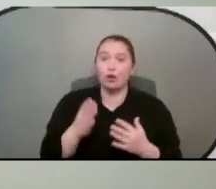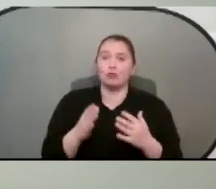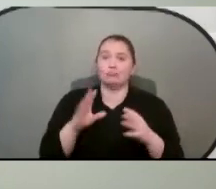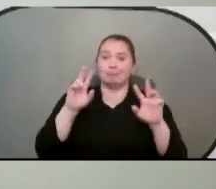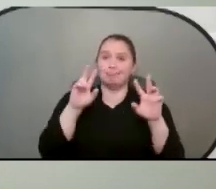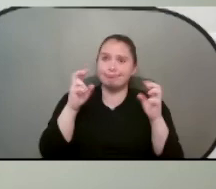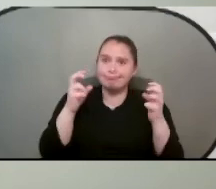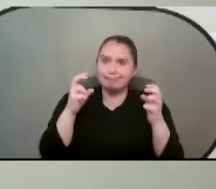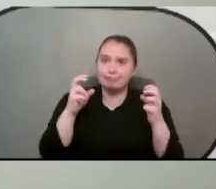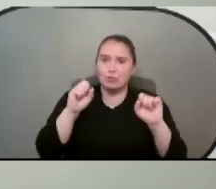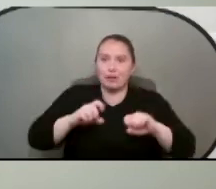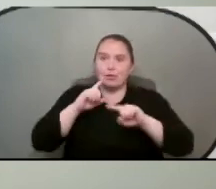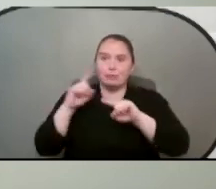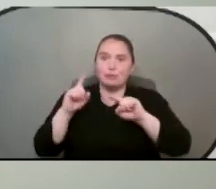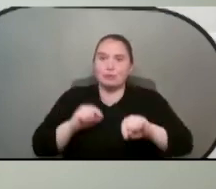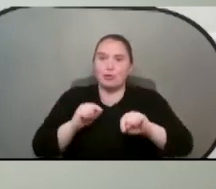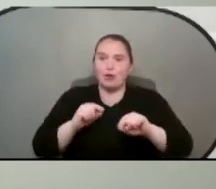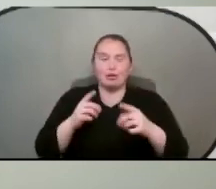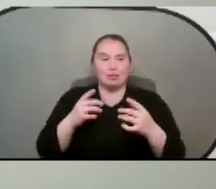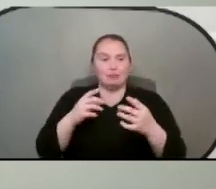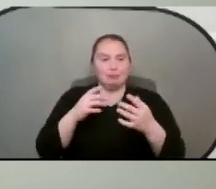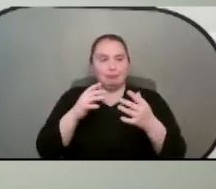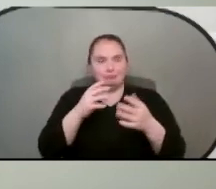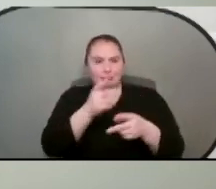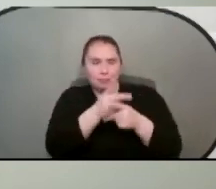and know the best way to respond. It's really helpful.